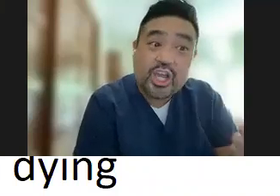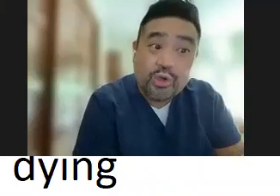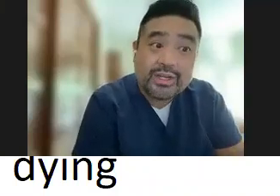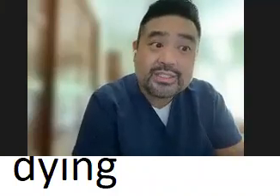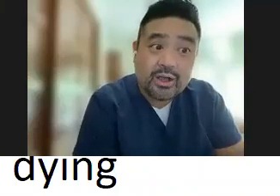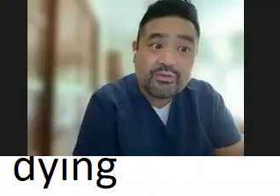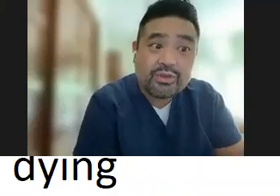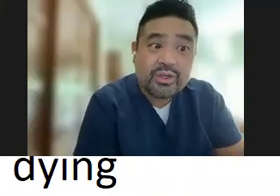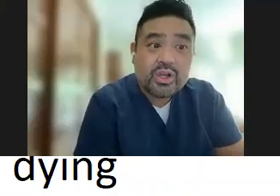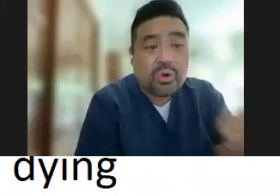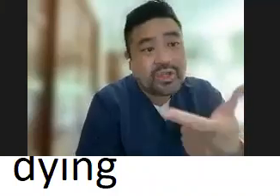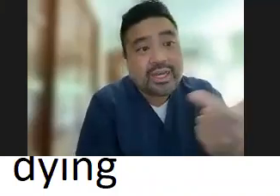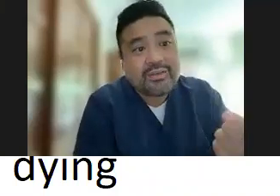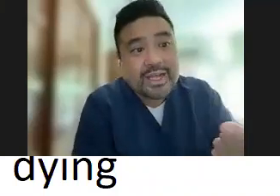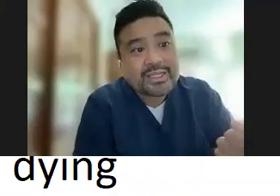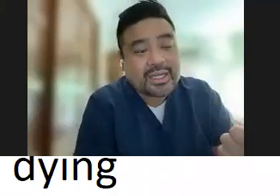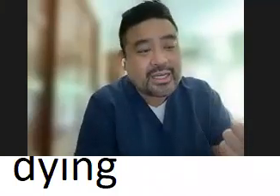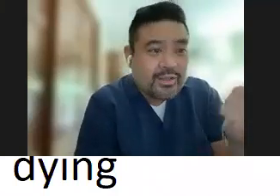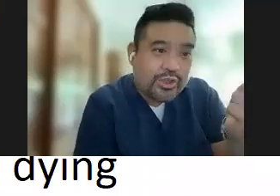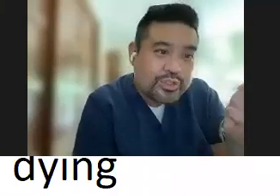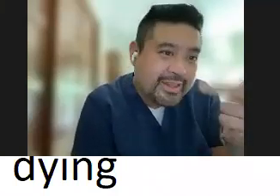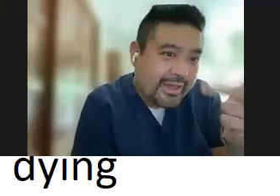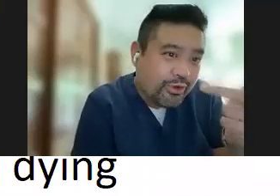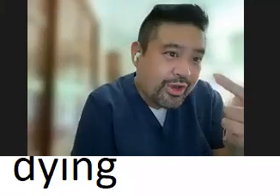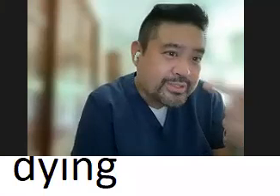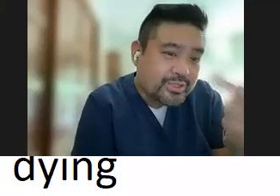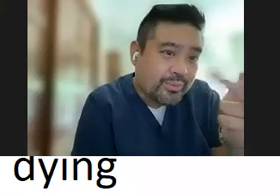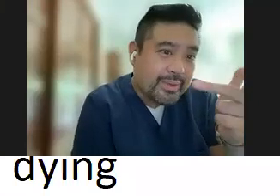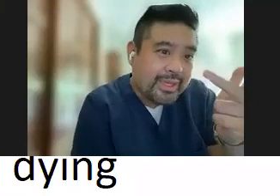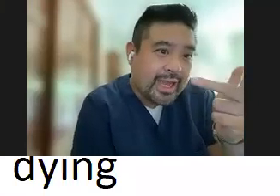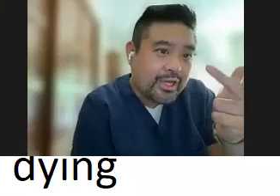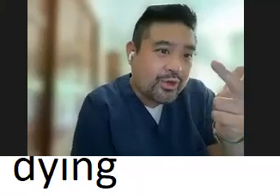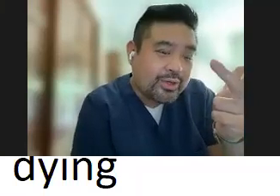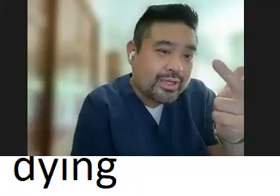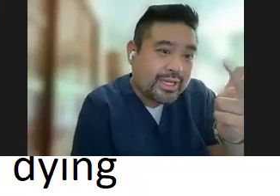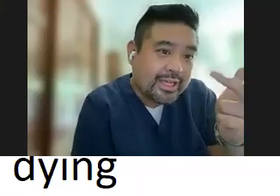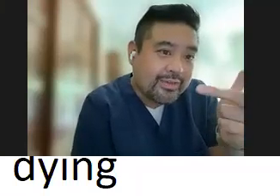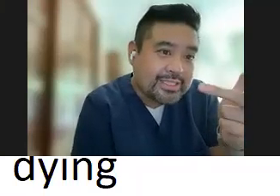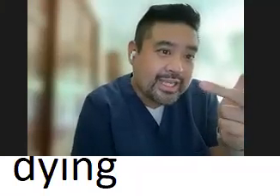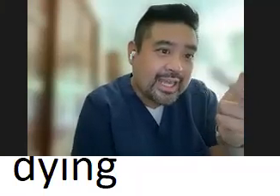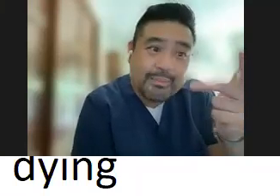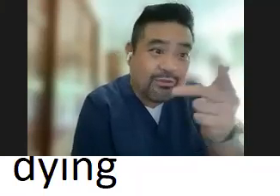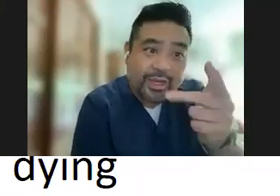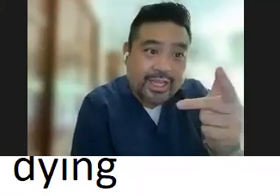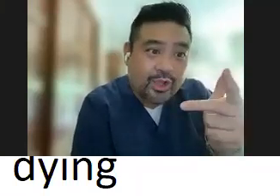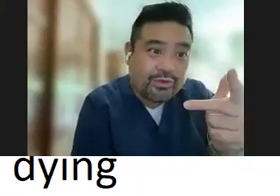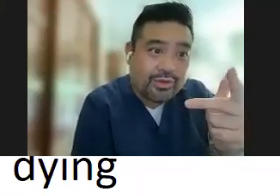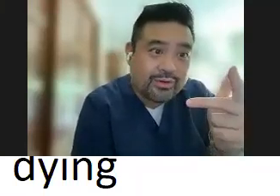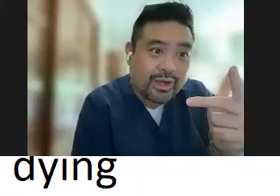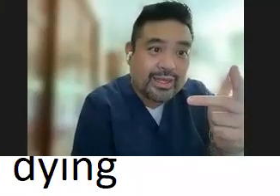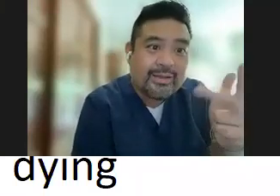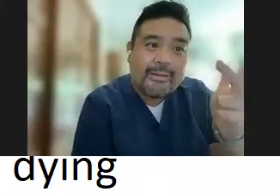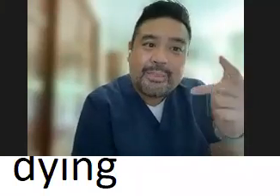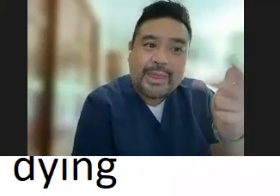you're gonna get COVID itself or you're gonna get vaccinated. There used to be that third option is, well, maybe I don't need to get the vaccine and I'm never gonna get